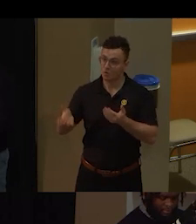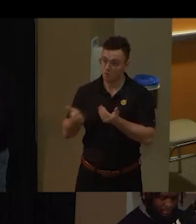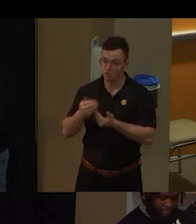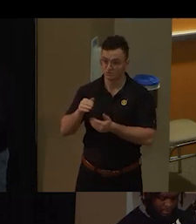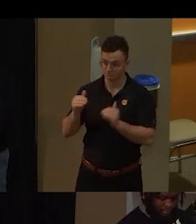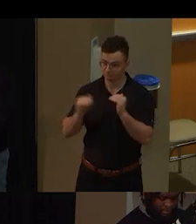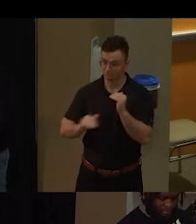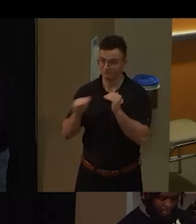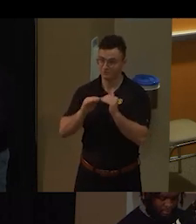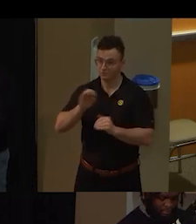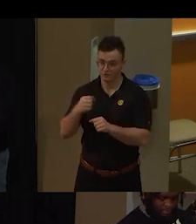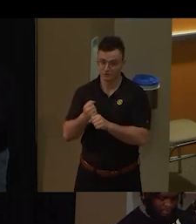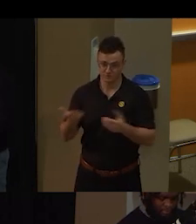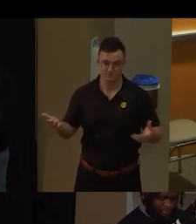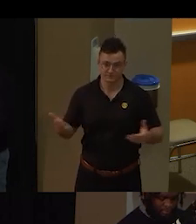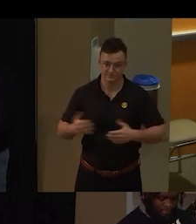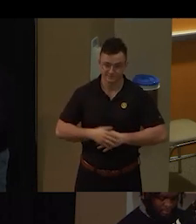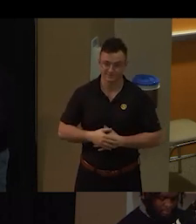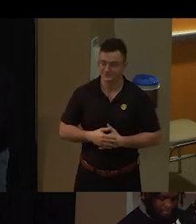as long. Today,